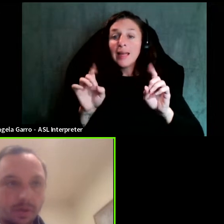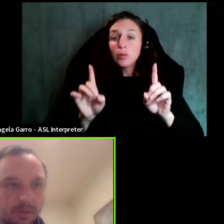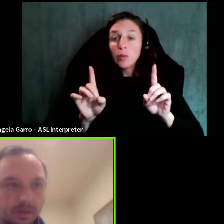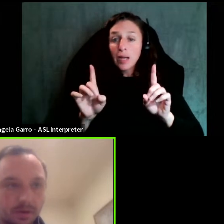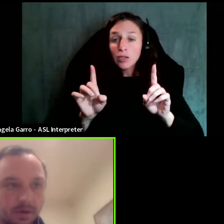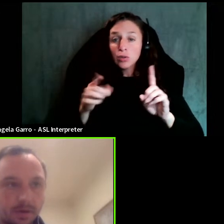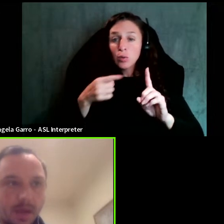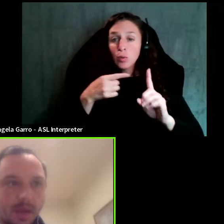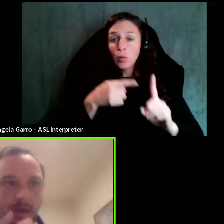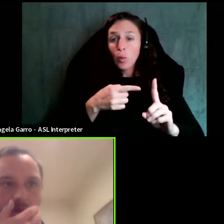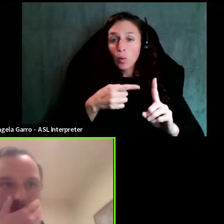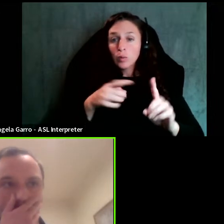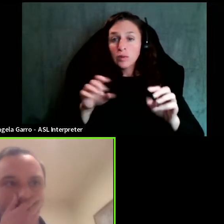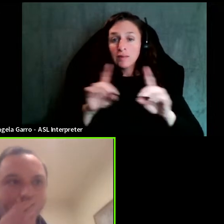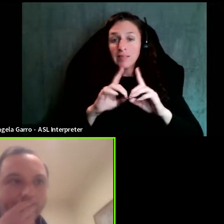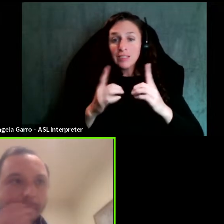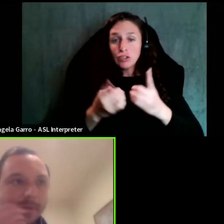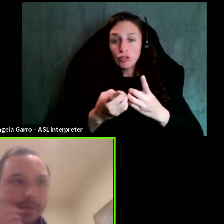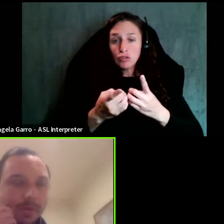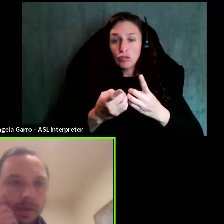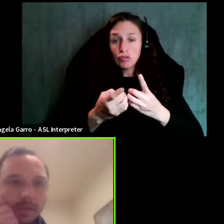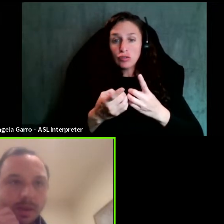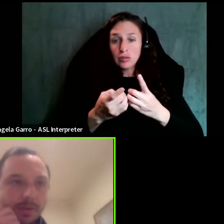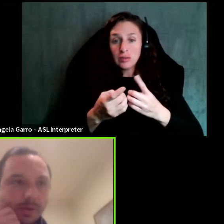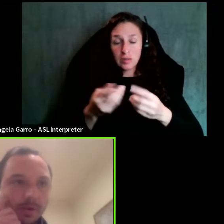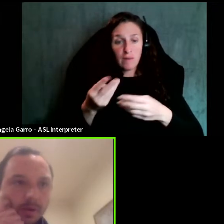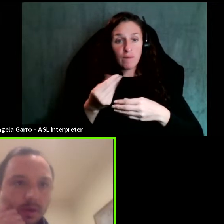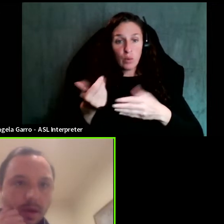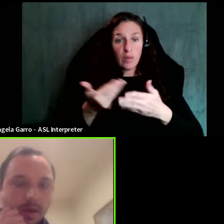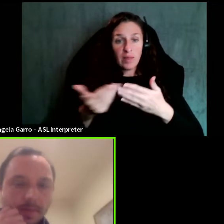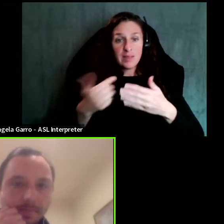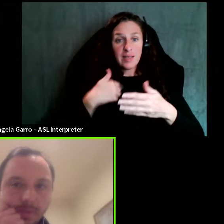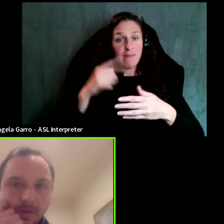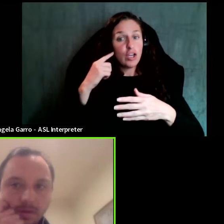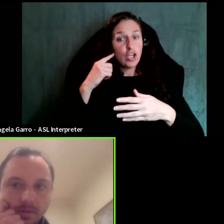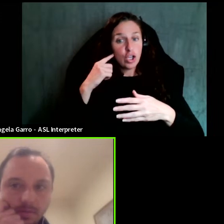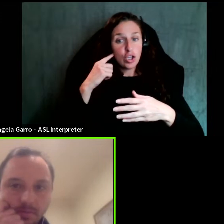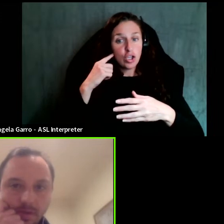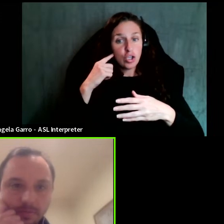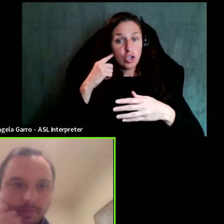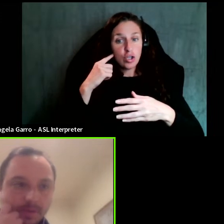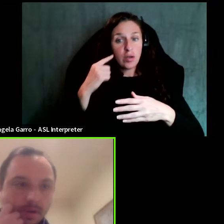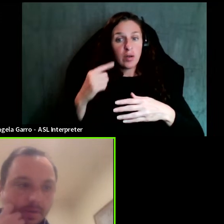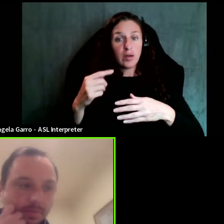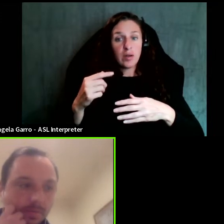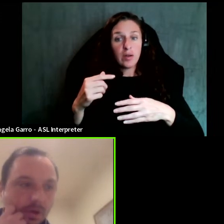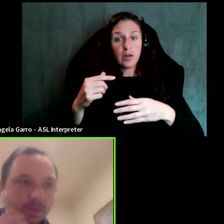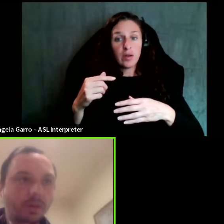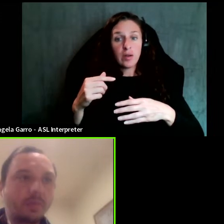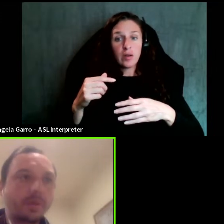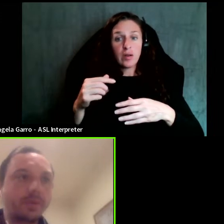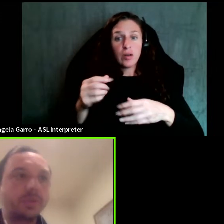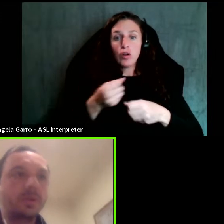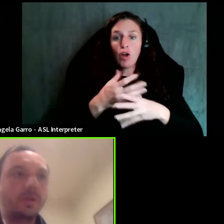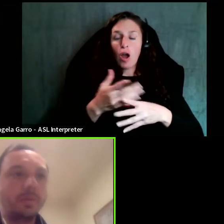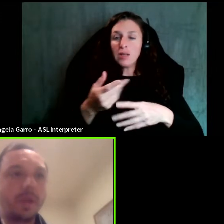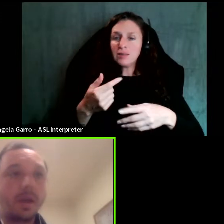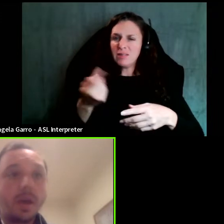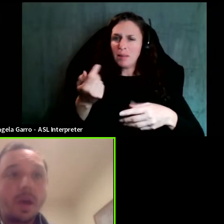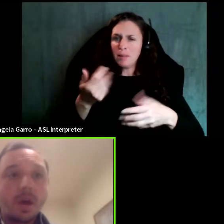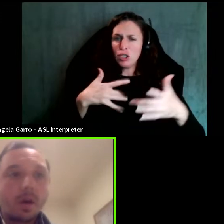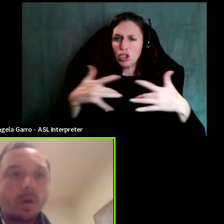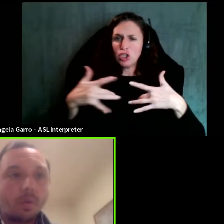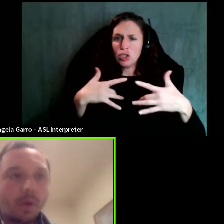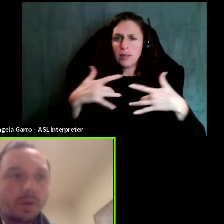goals of the district. Now, a few things that I've heard have caused a little bit of concern in